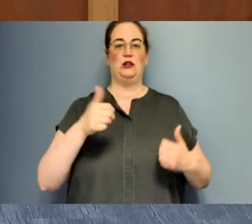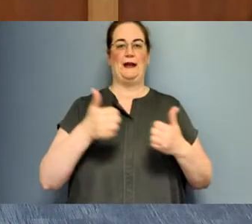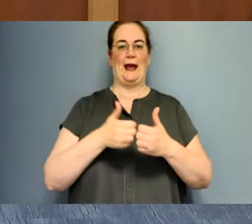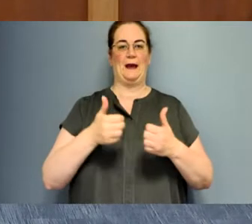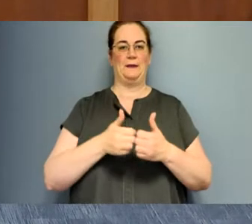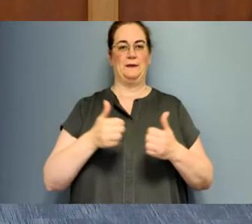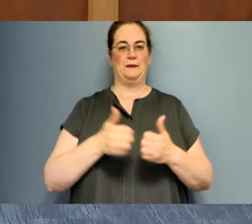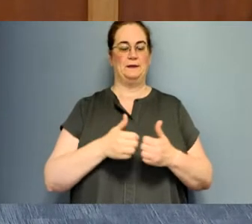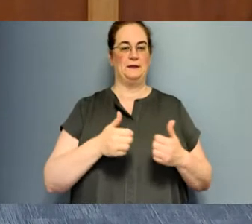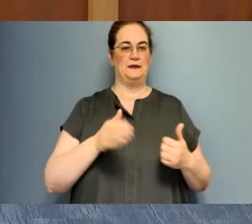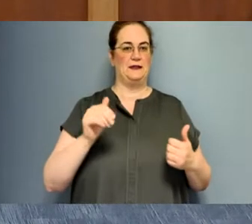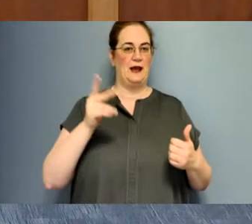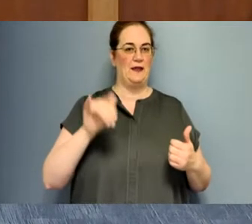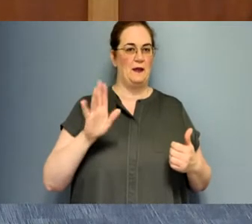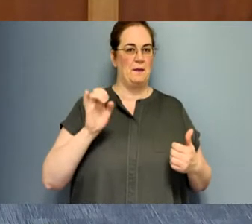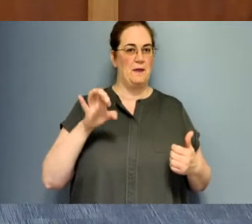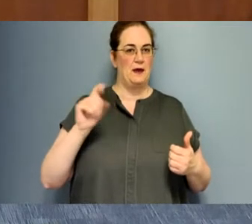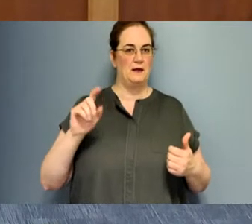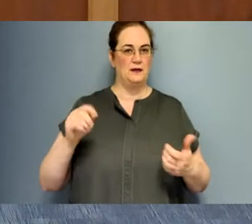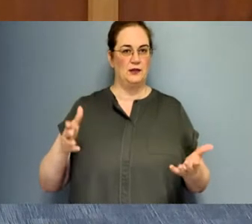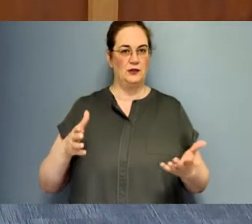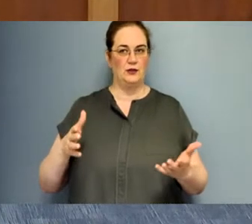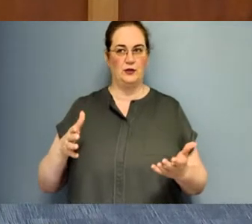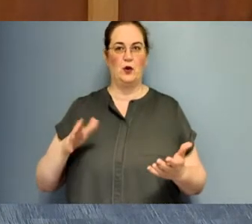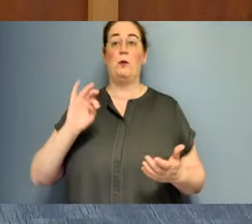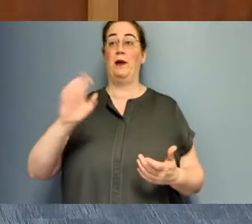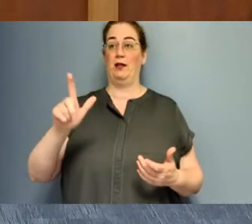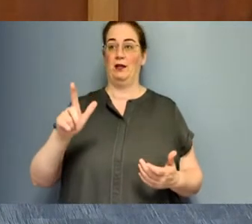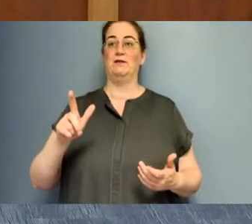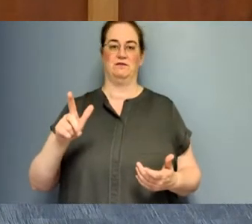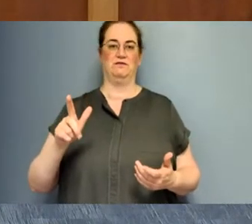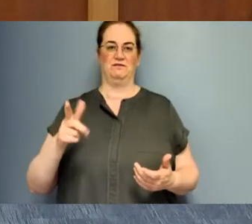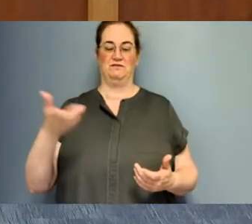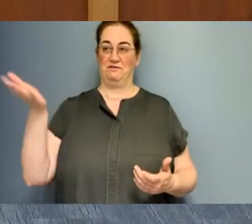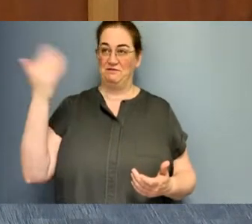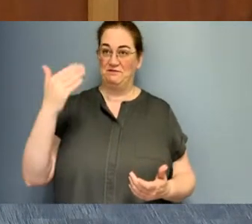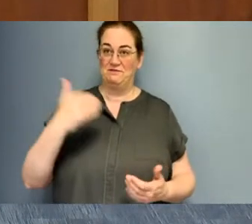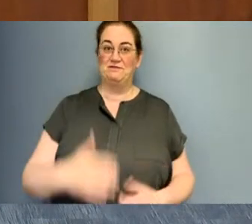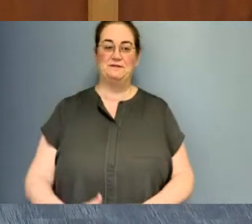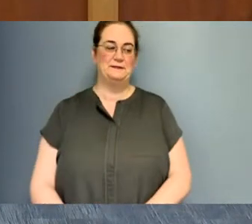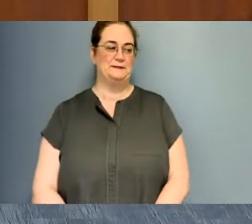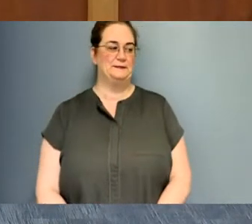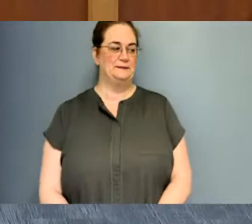Kathy Bennett's here, or Bill, all right. Ty's going to come up.